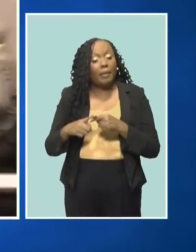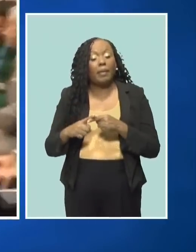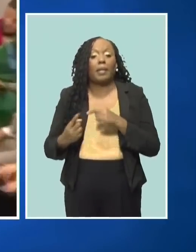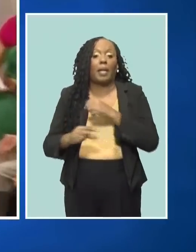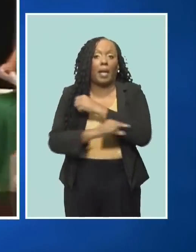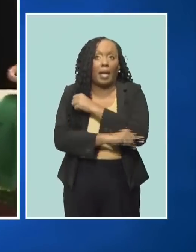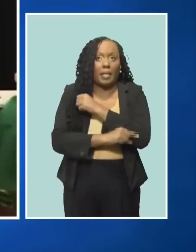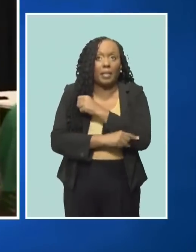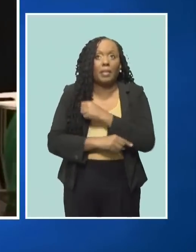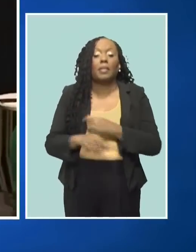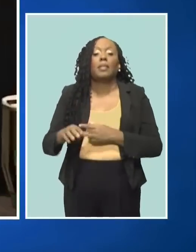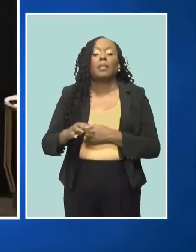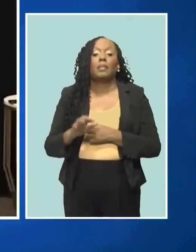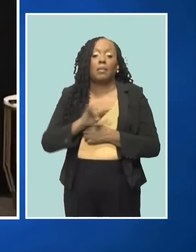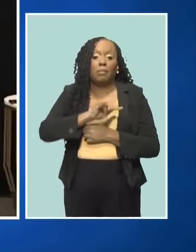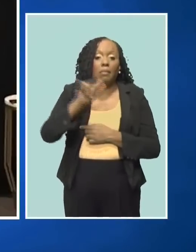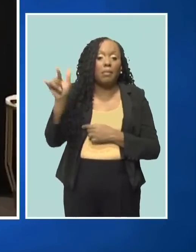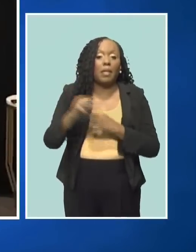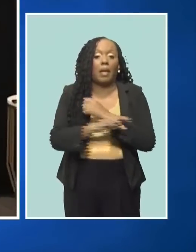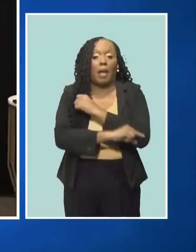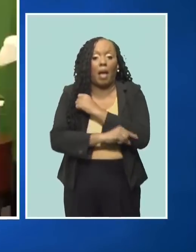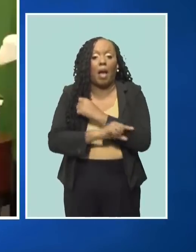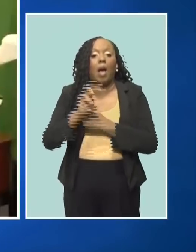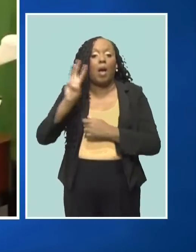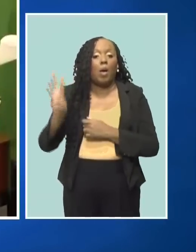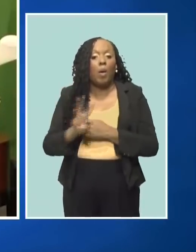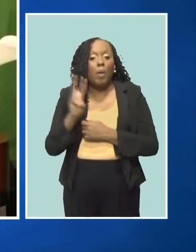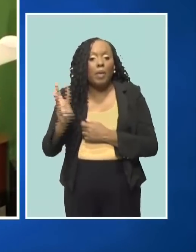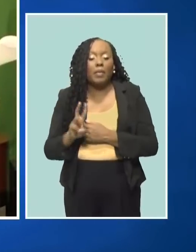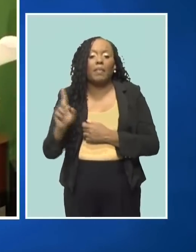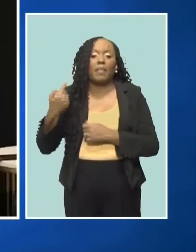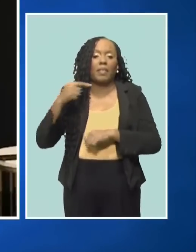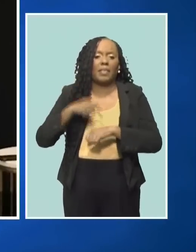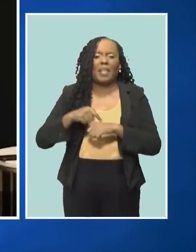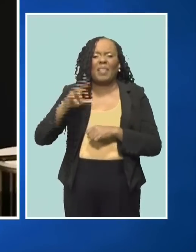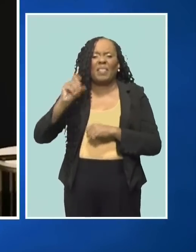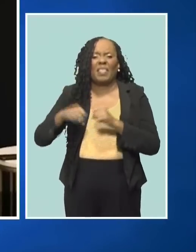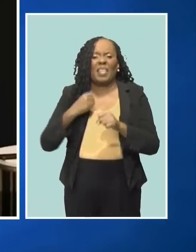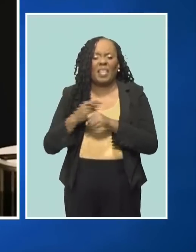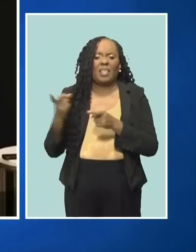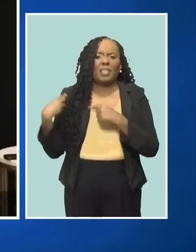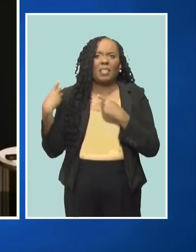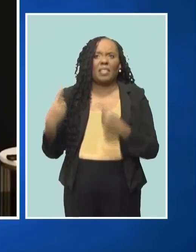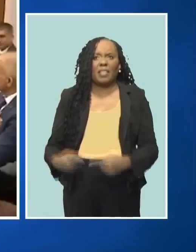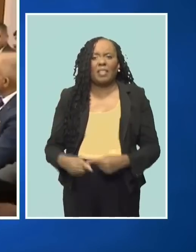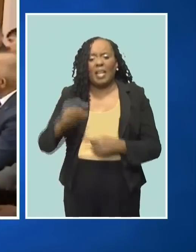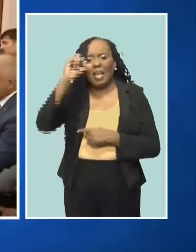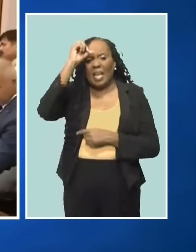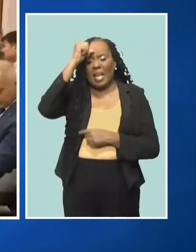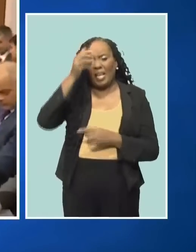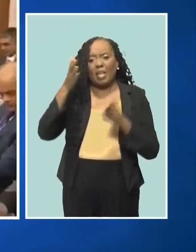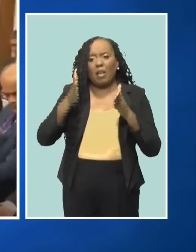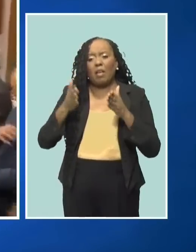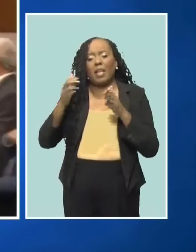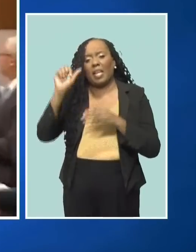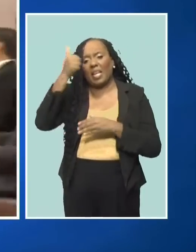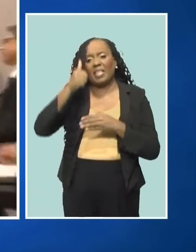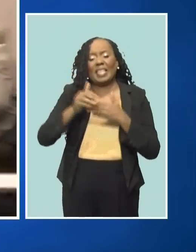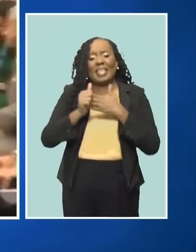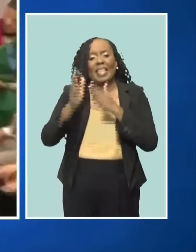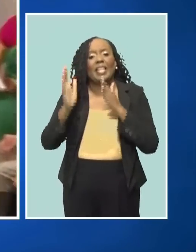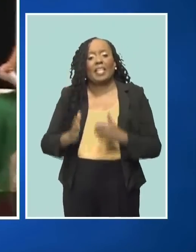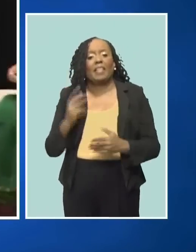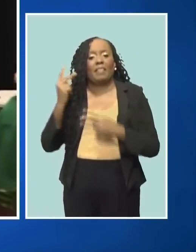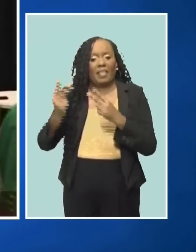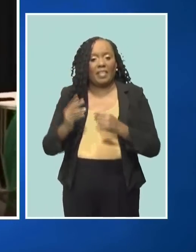on a state visit, the first by an Indian head of state in more than 50 years. Meetings were also held separately with other Caribbean